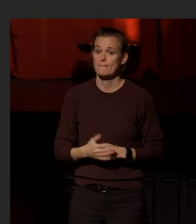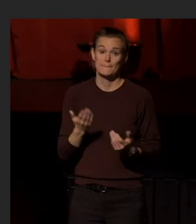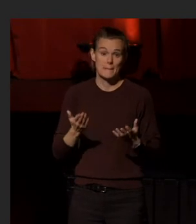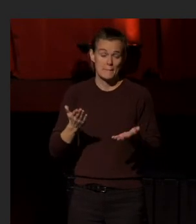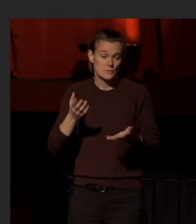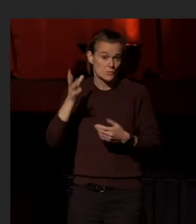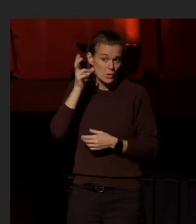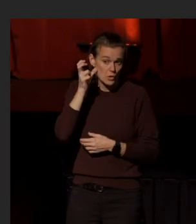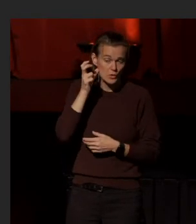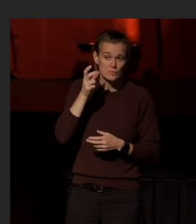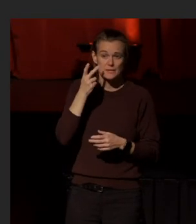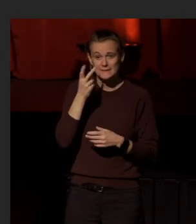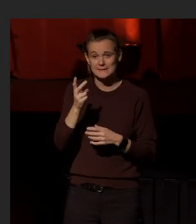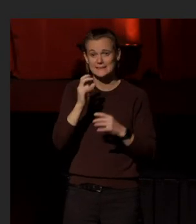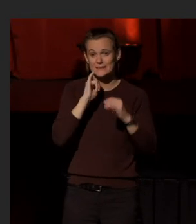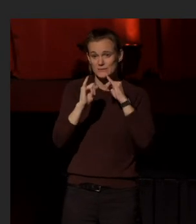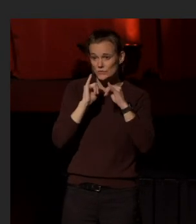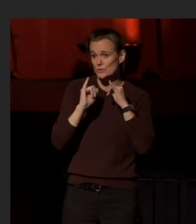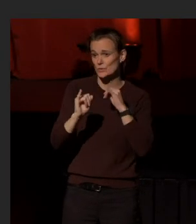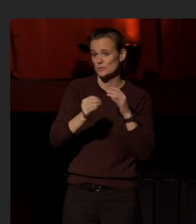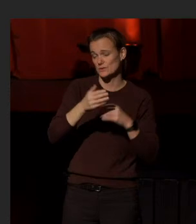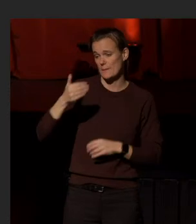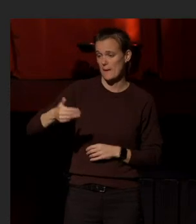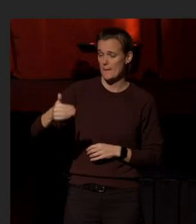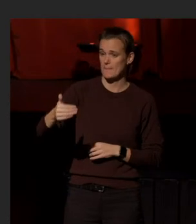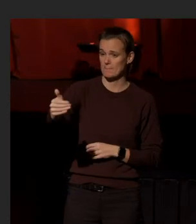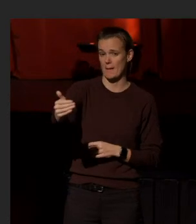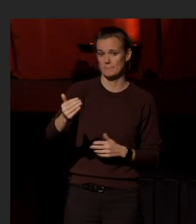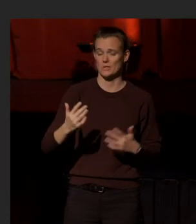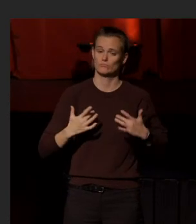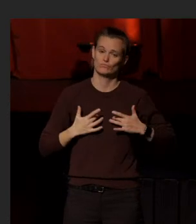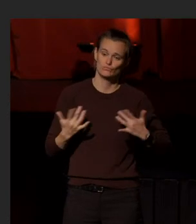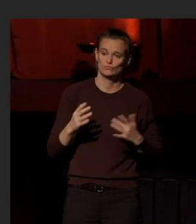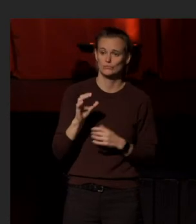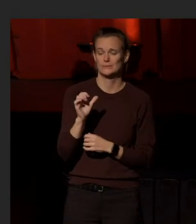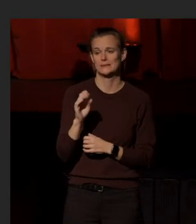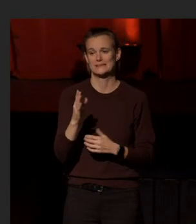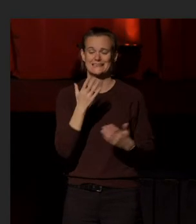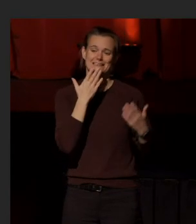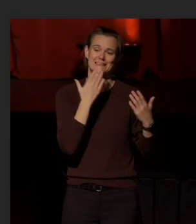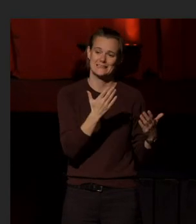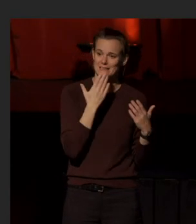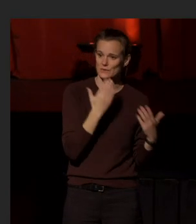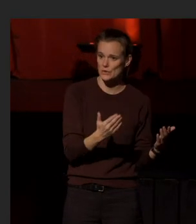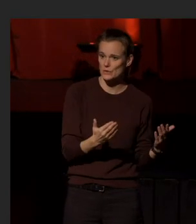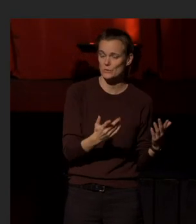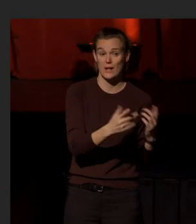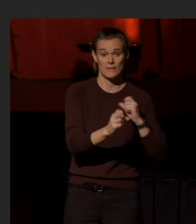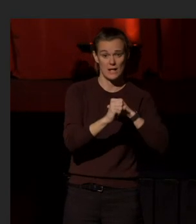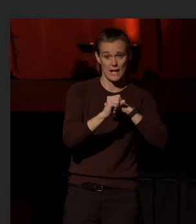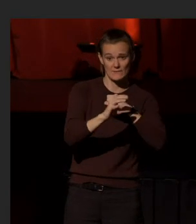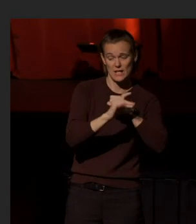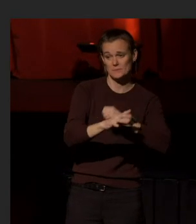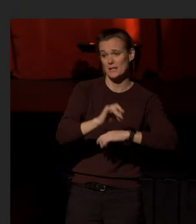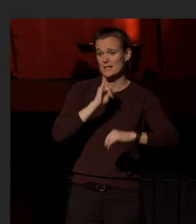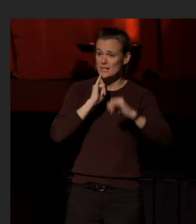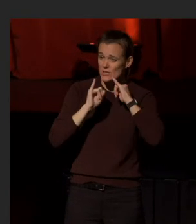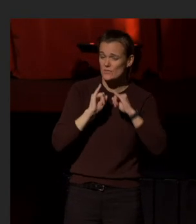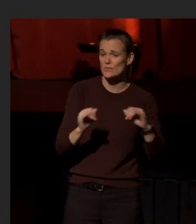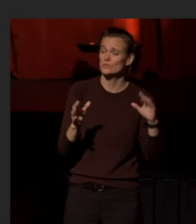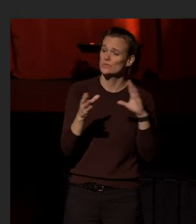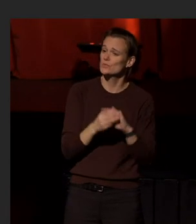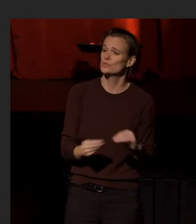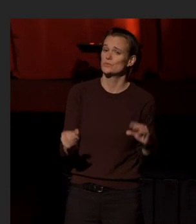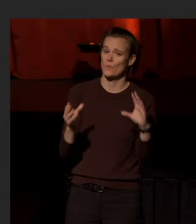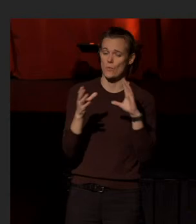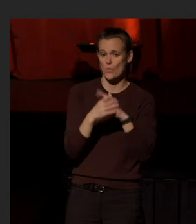with the speakers. So really exciting stuff on CBC. CBC has shared promotional materials as well as interviews and storytelling